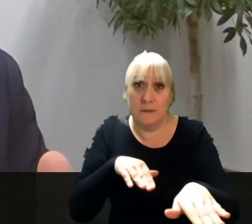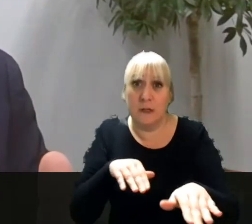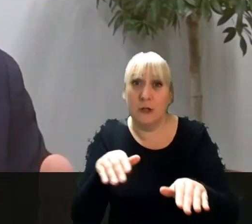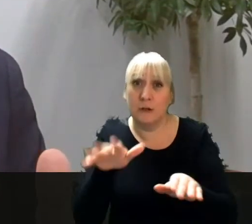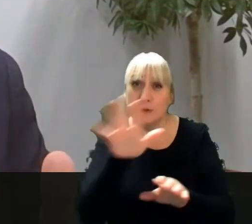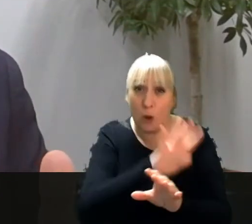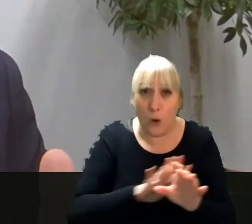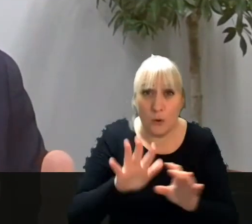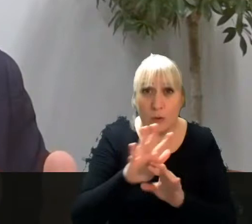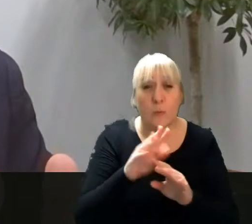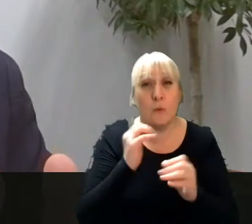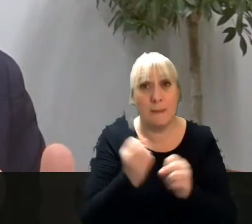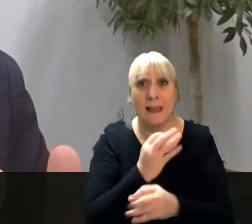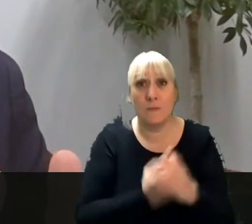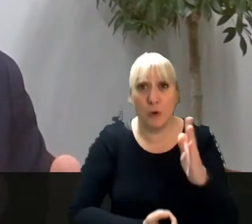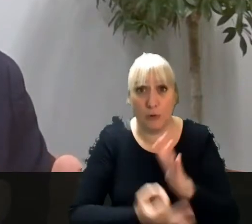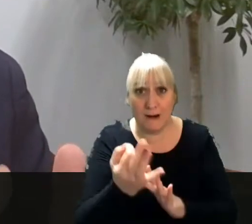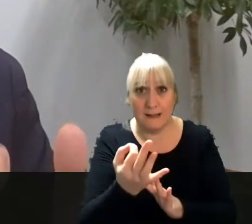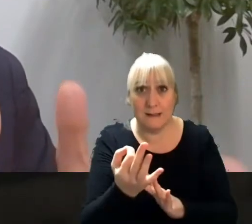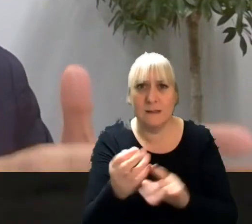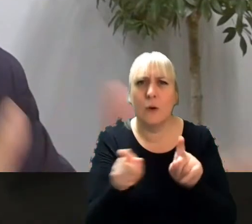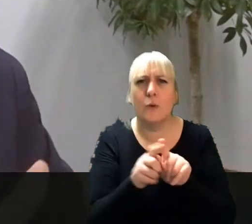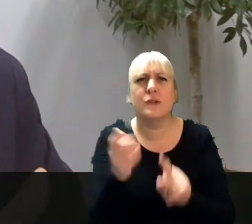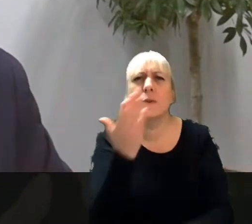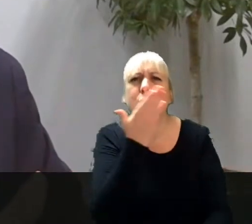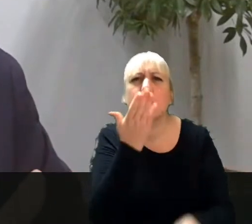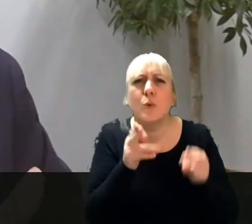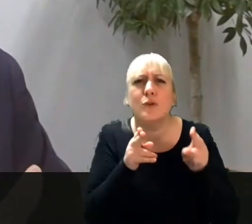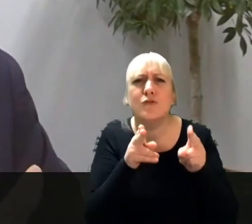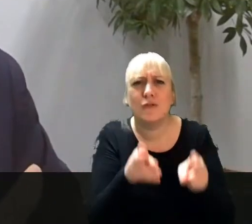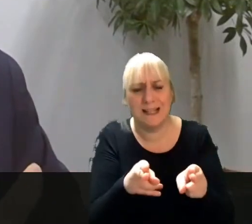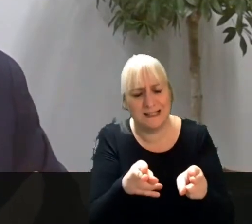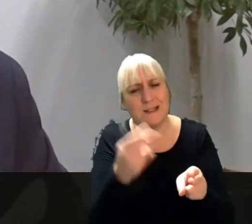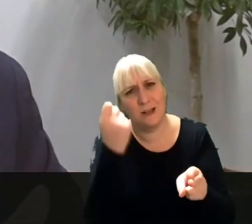streets. The air around the streets is not right. I'm really concerned